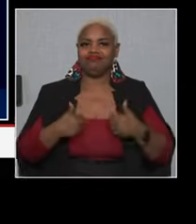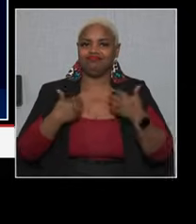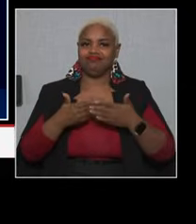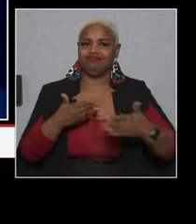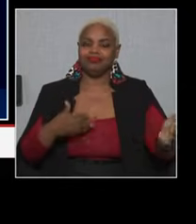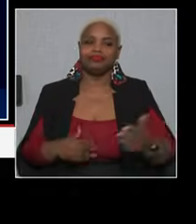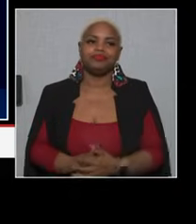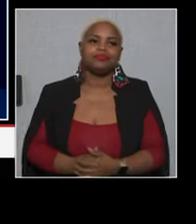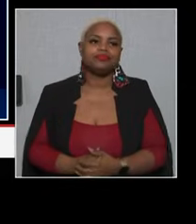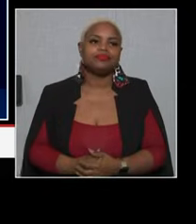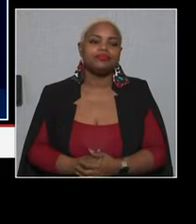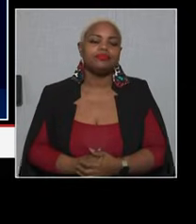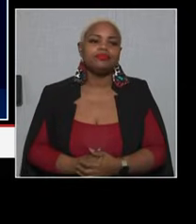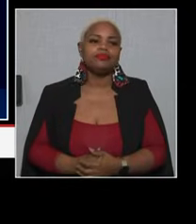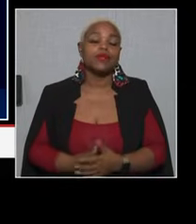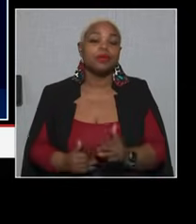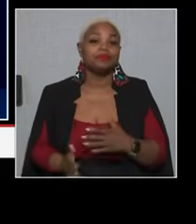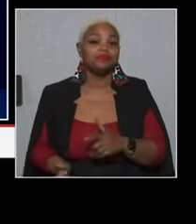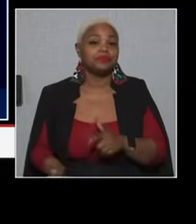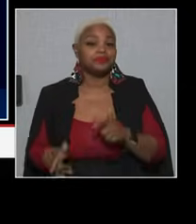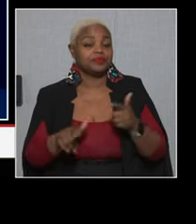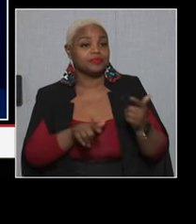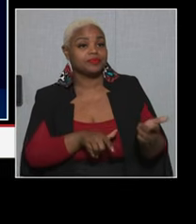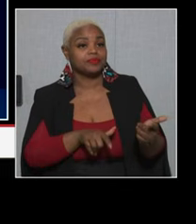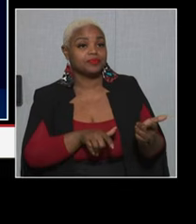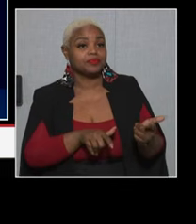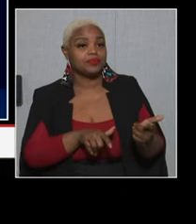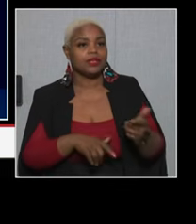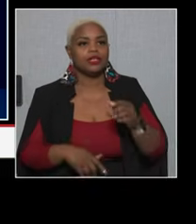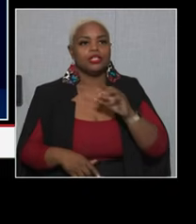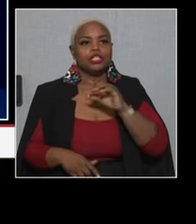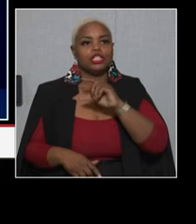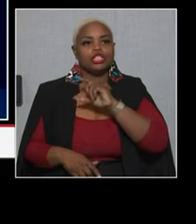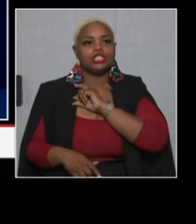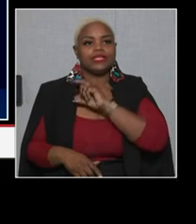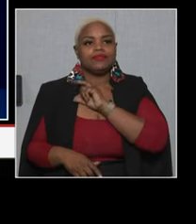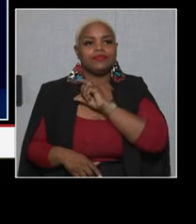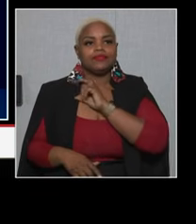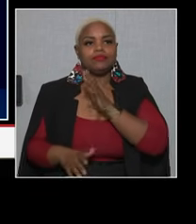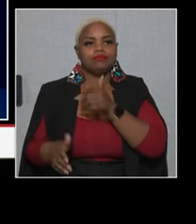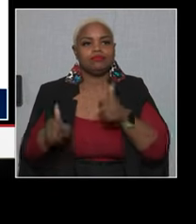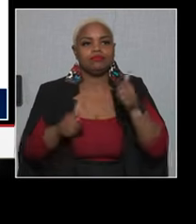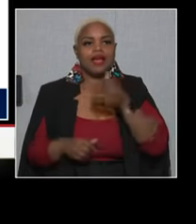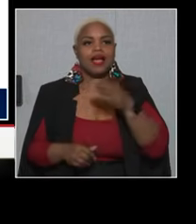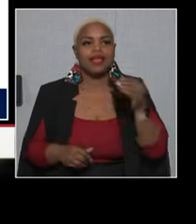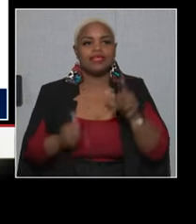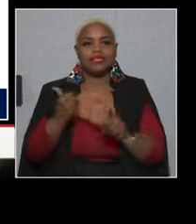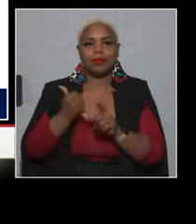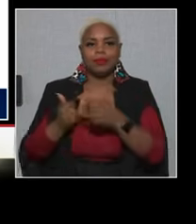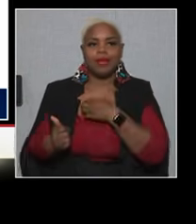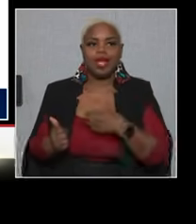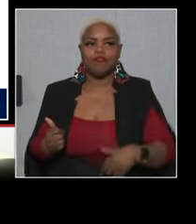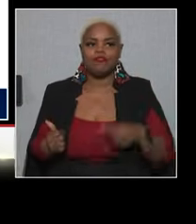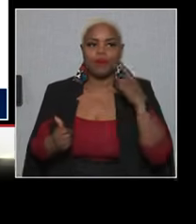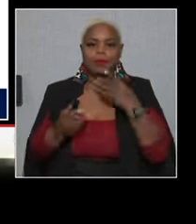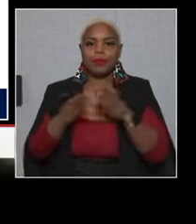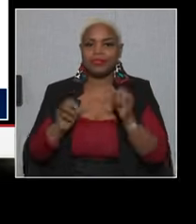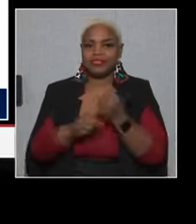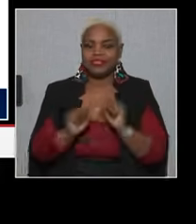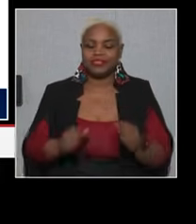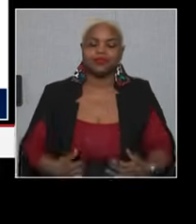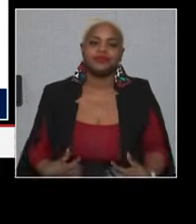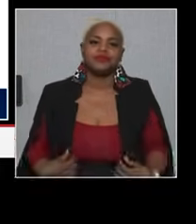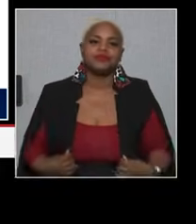to turn this over to the Chief and Deputy Mayor. Okay, good morning, everyone. I want to begin by thanking Mayor